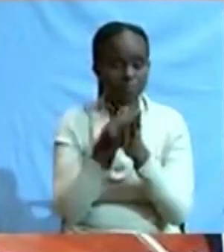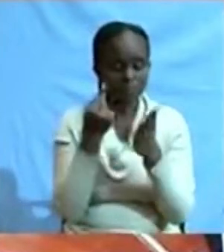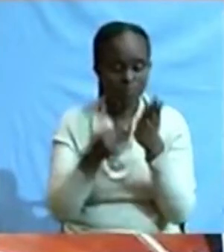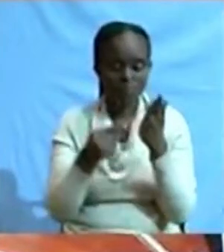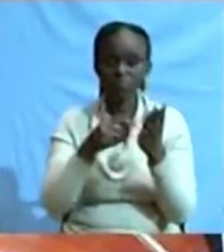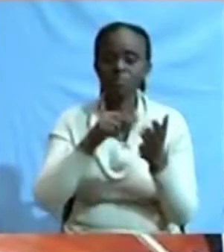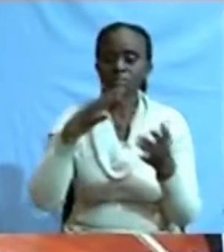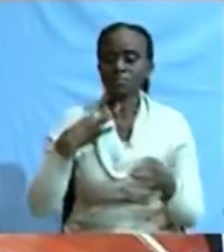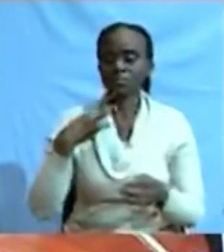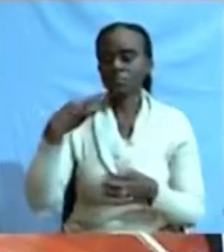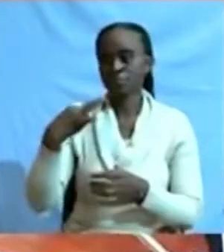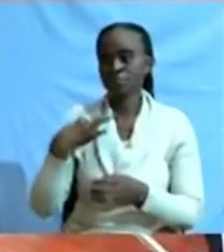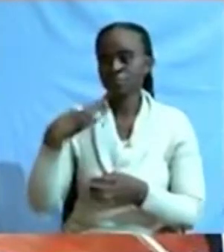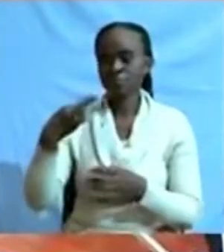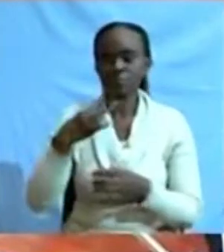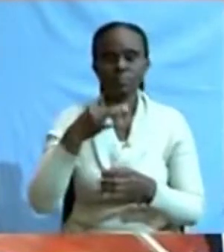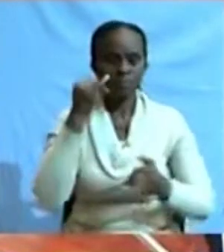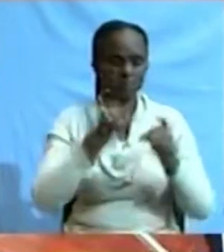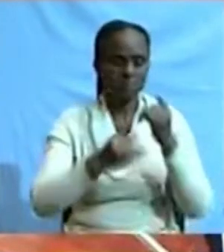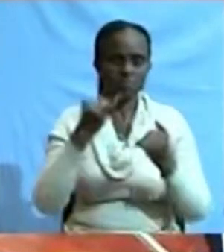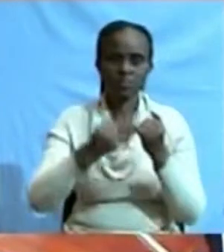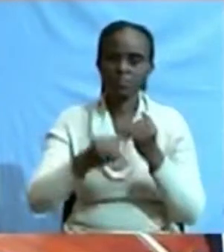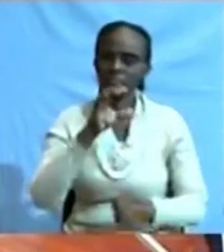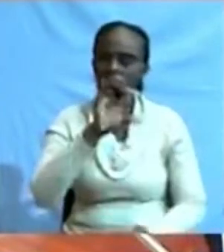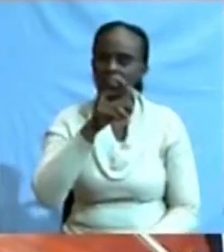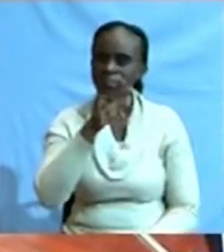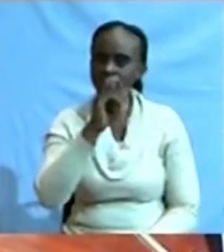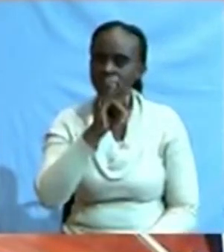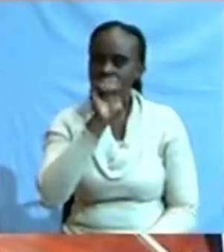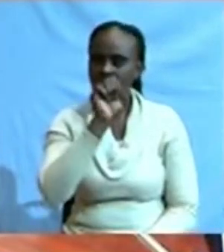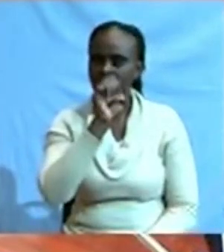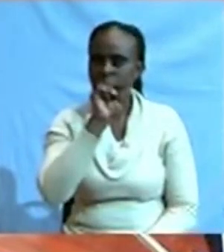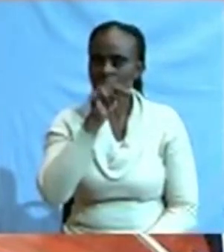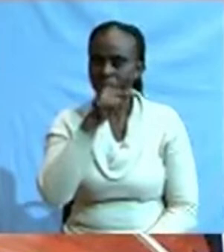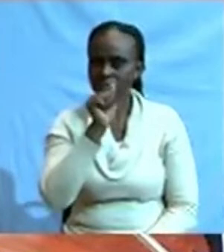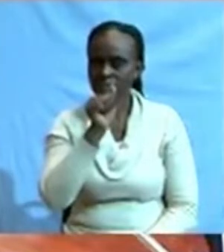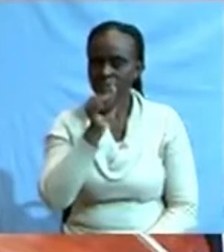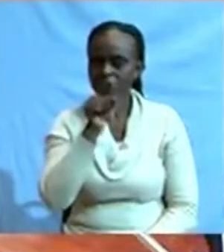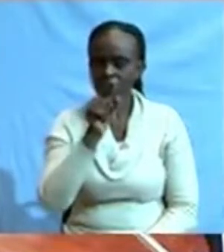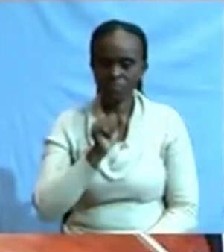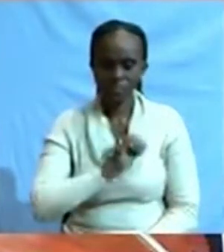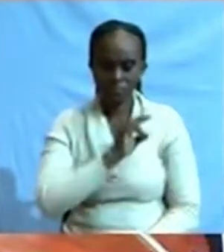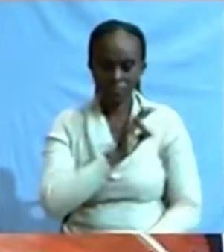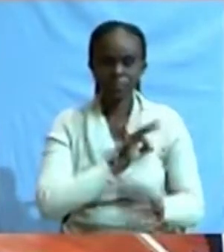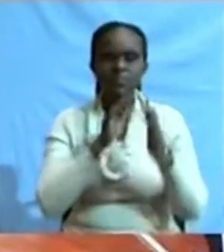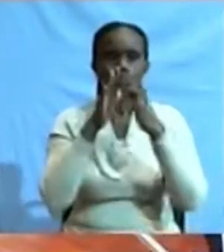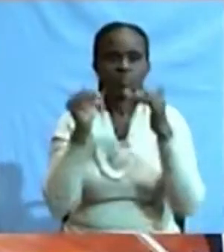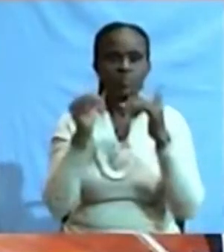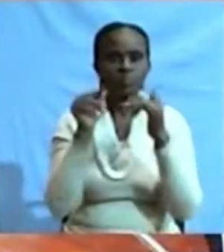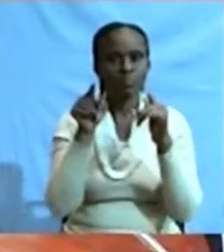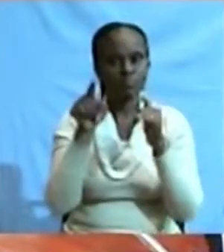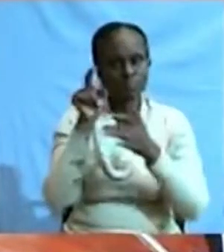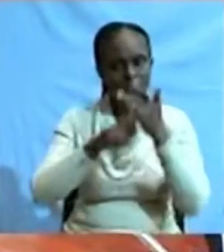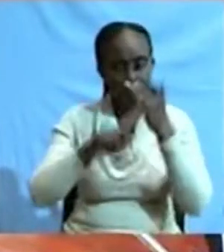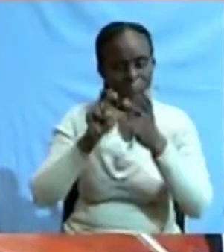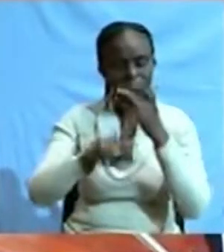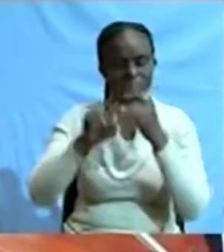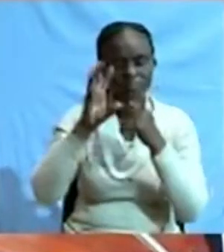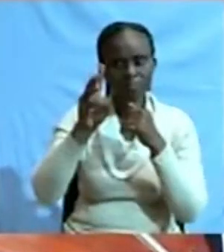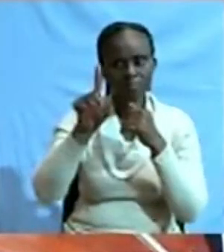be applied on the completion of Senga Rural Health Post Staff House, amounting to